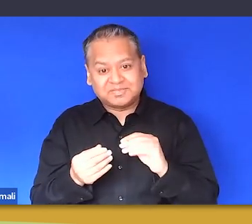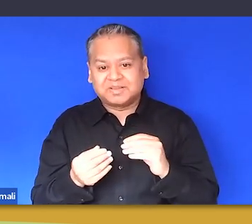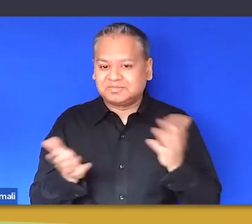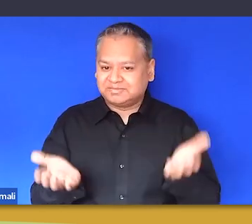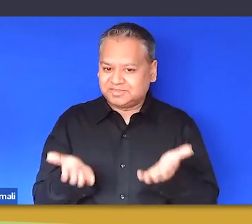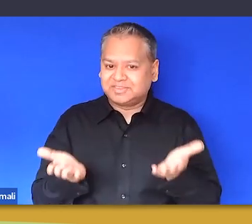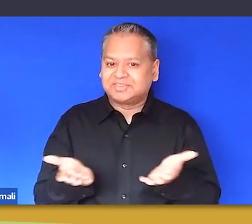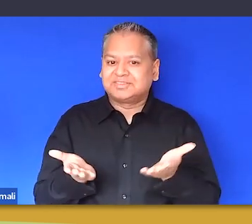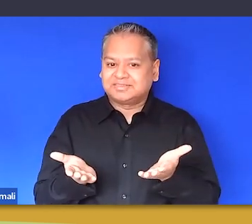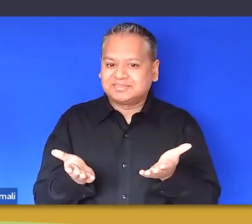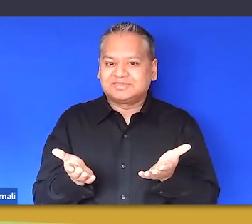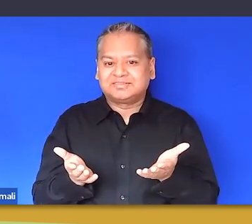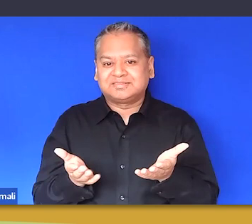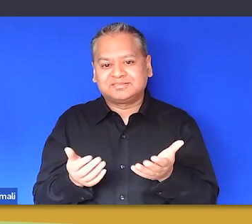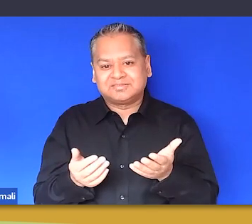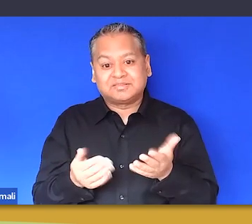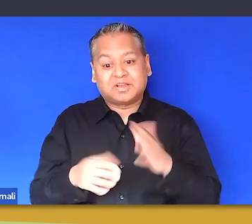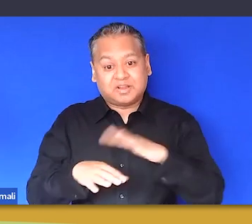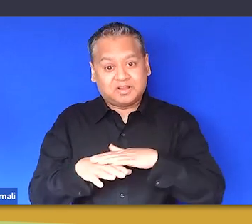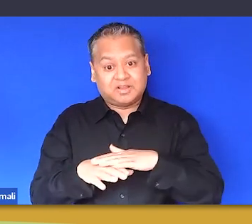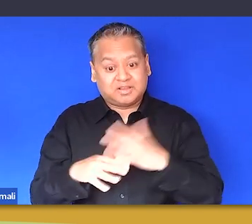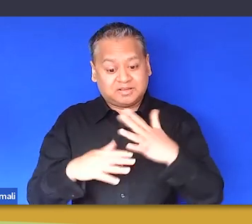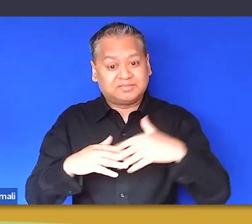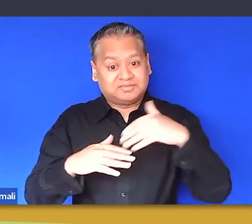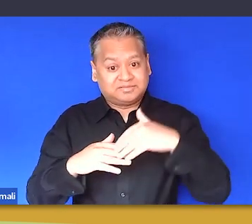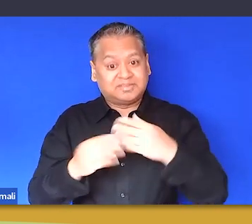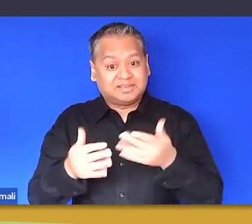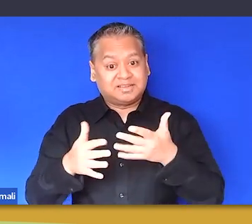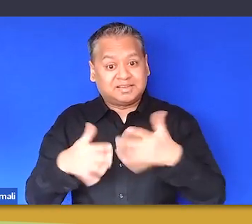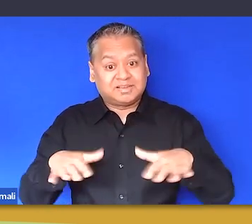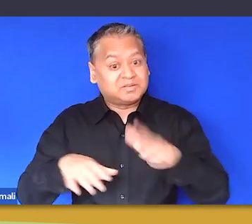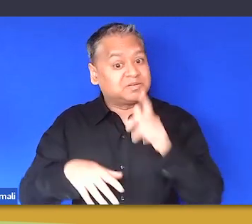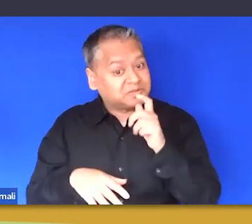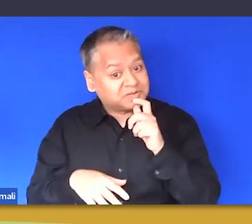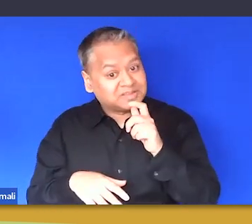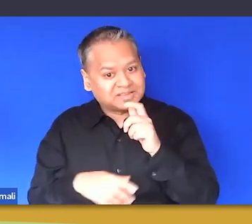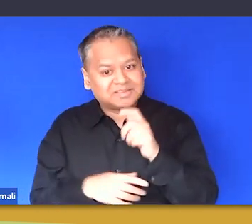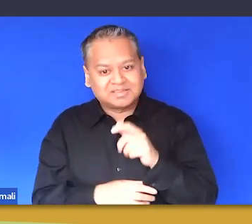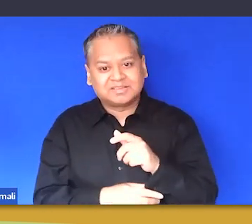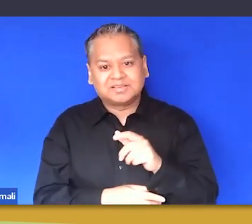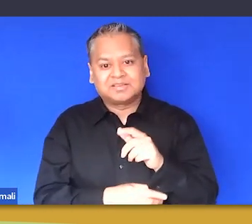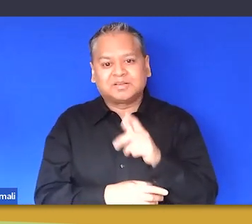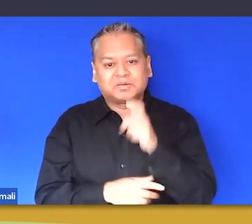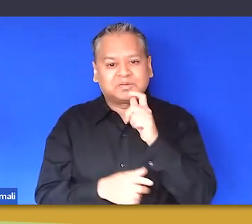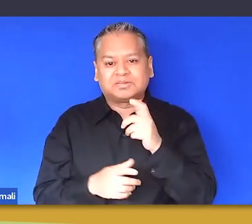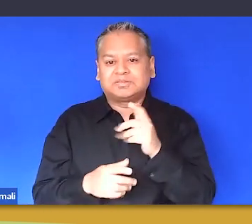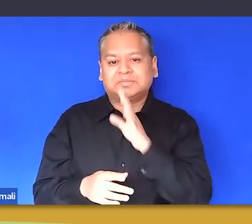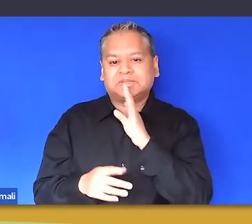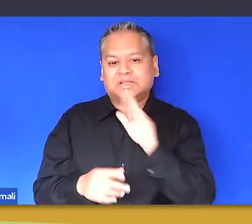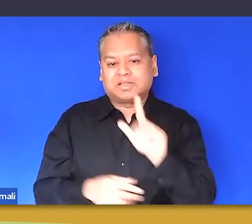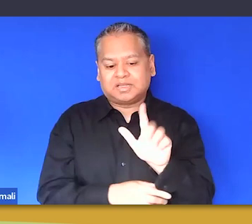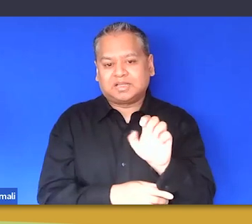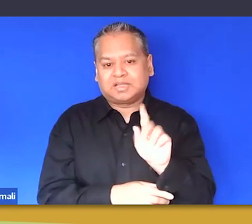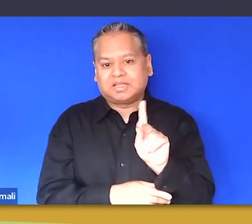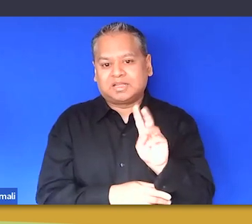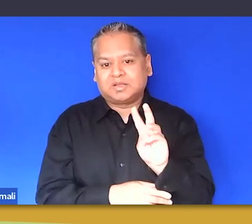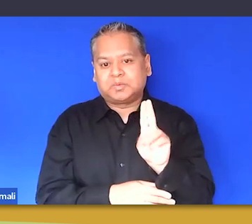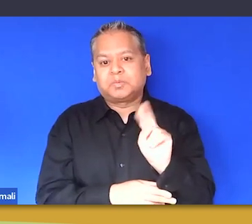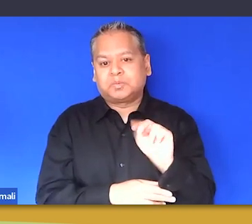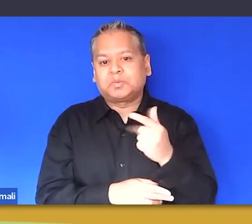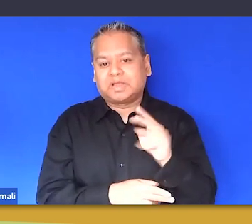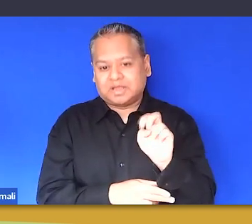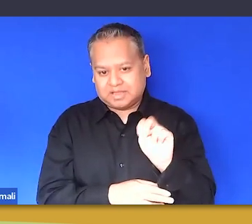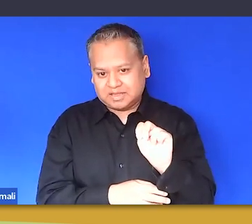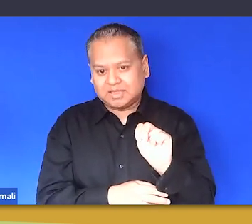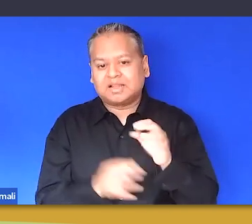and Attorney General David Eby from the traditional territory of the Lekongan-speaking people, the Esquimalt and Songhees First Nation. And I want to thank